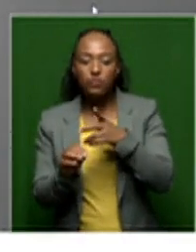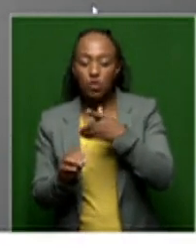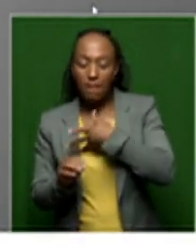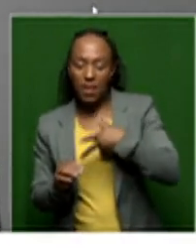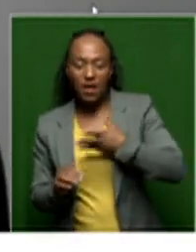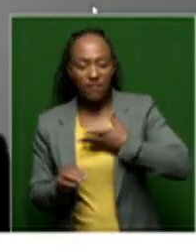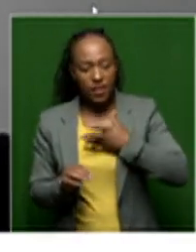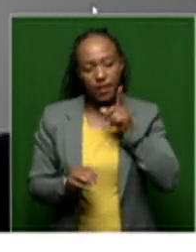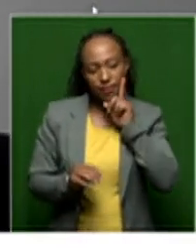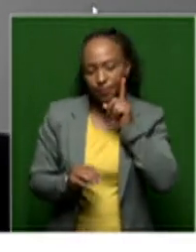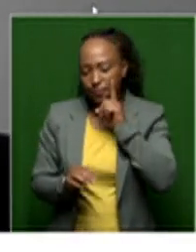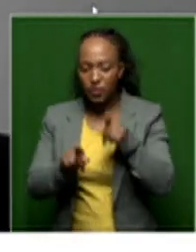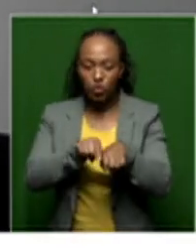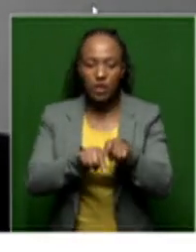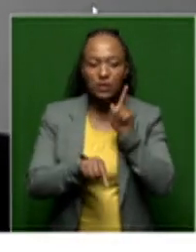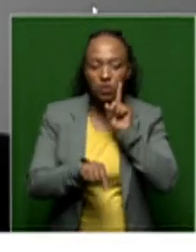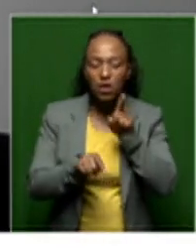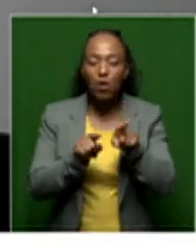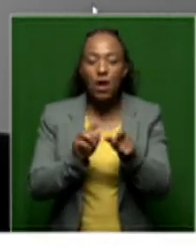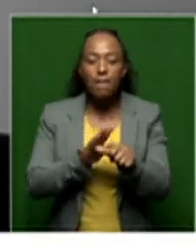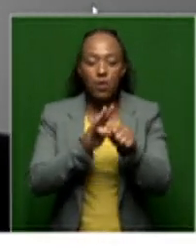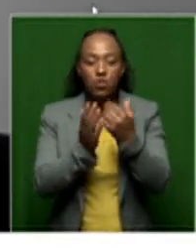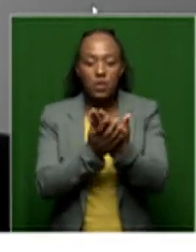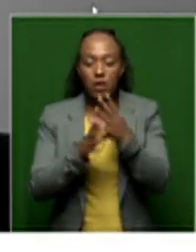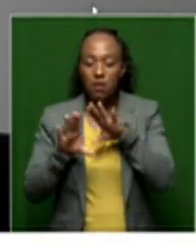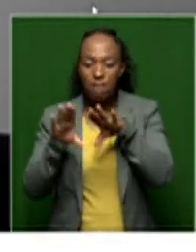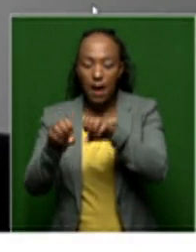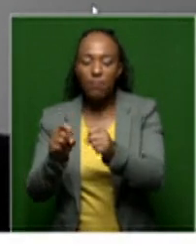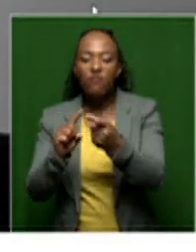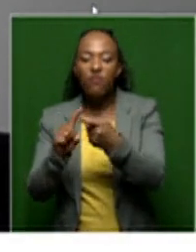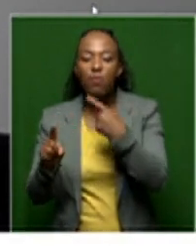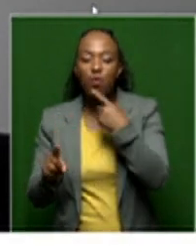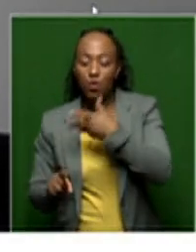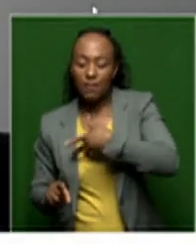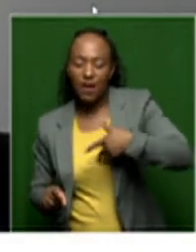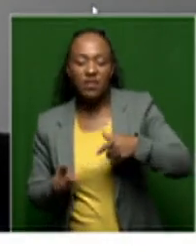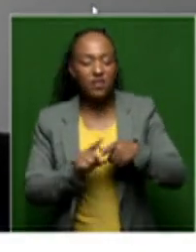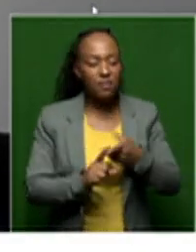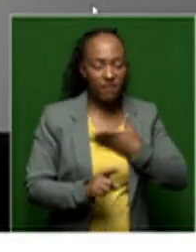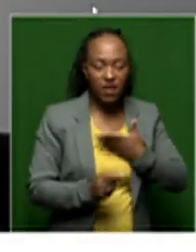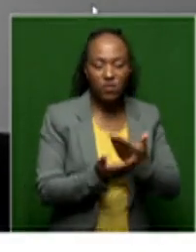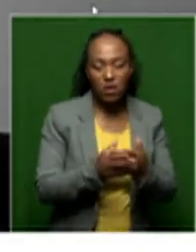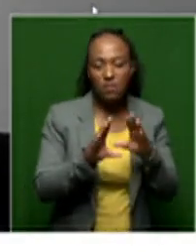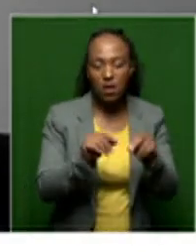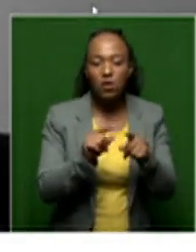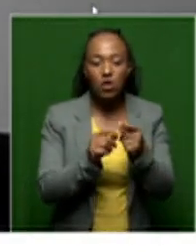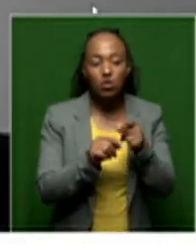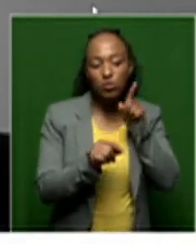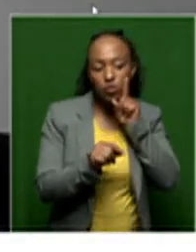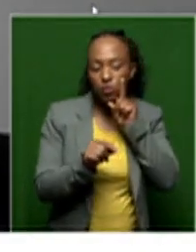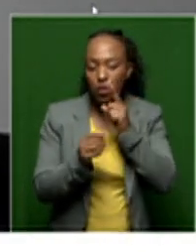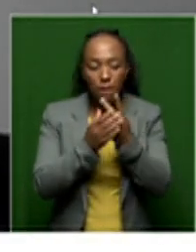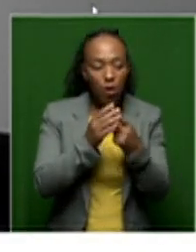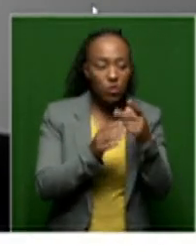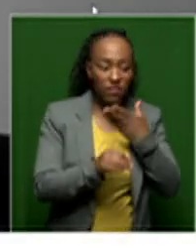I think it is important because obviously we do inherit alleles from the mother and the father. So screening both would actually be